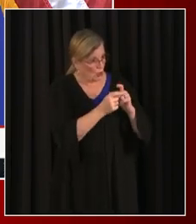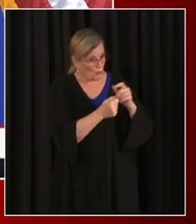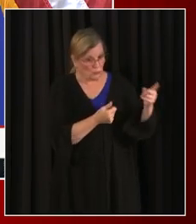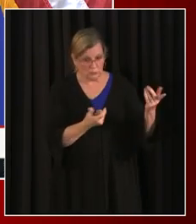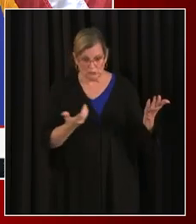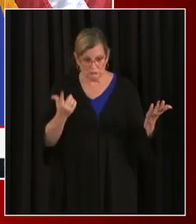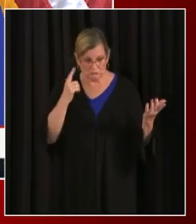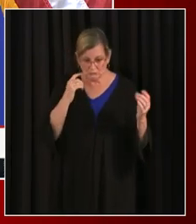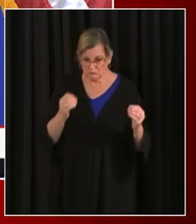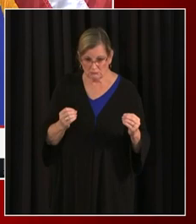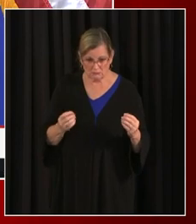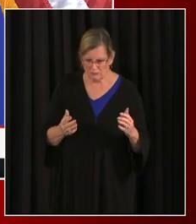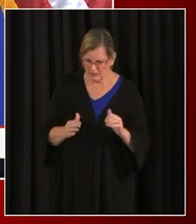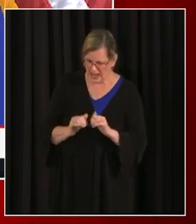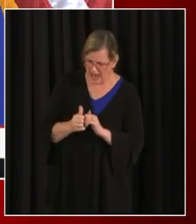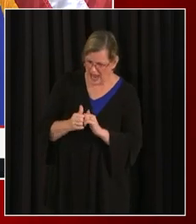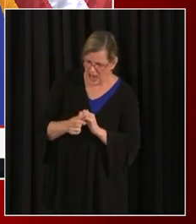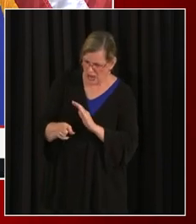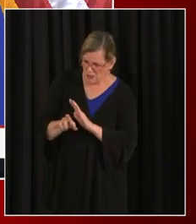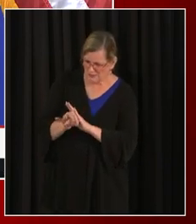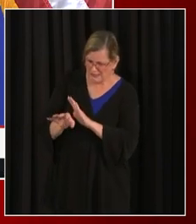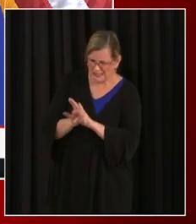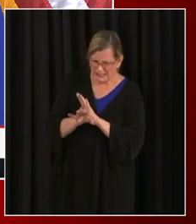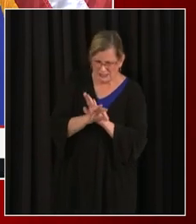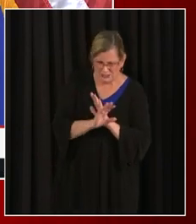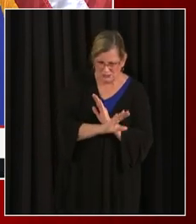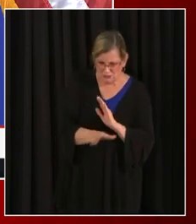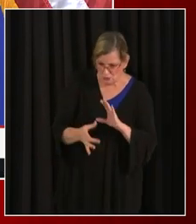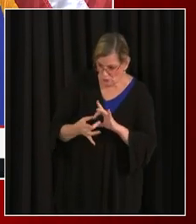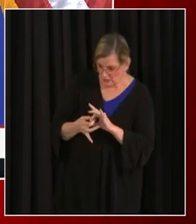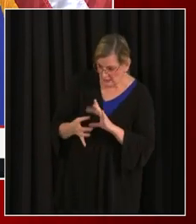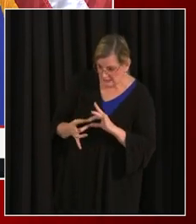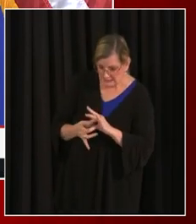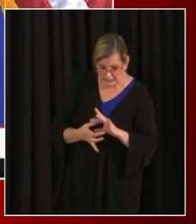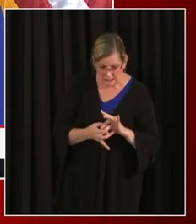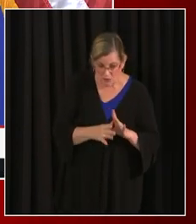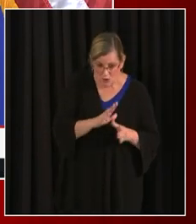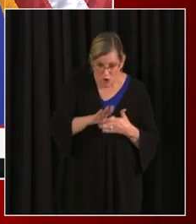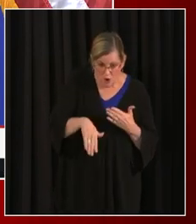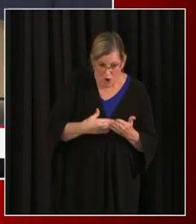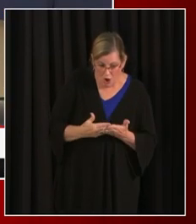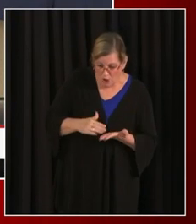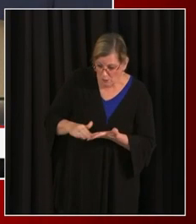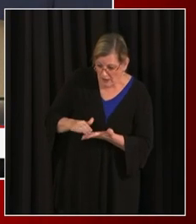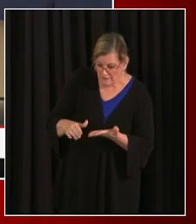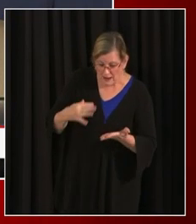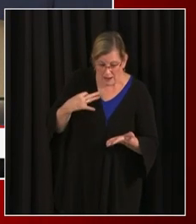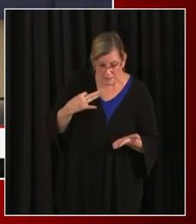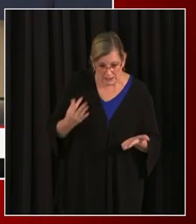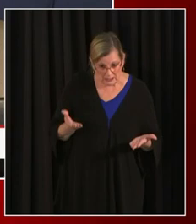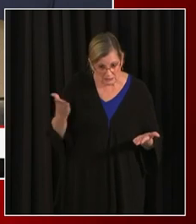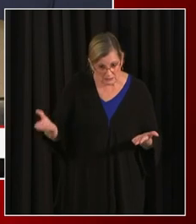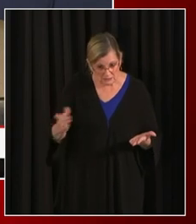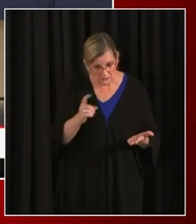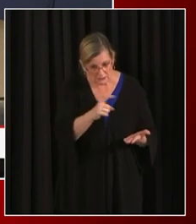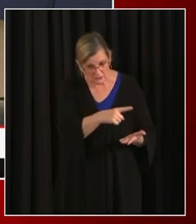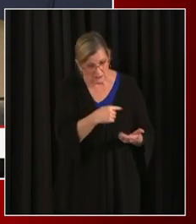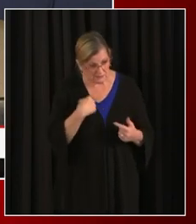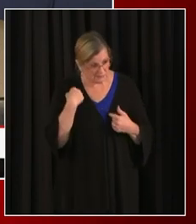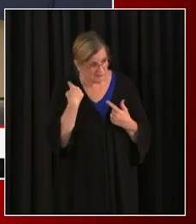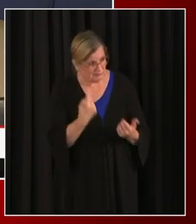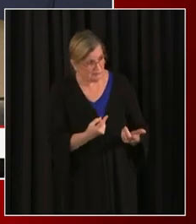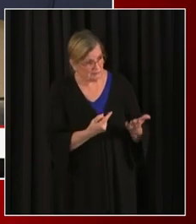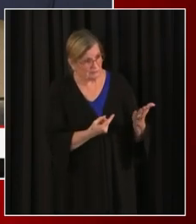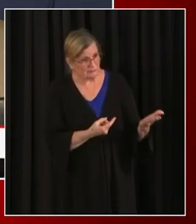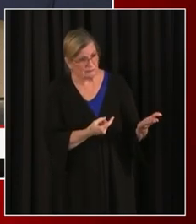these venues were chosen, would you release all of the waiver applications that you guys have received so far?